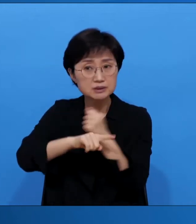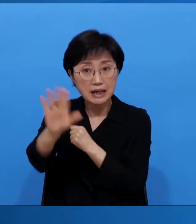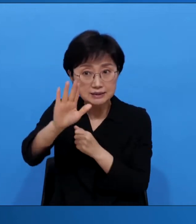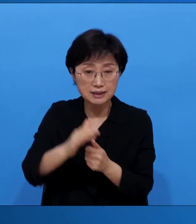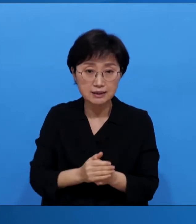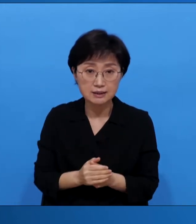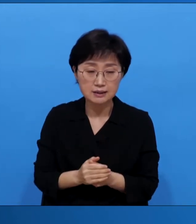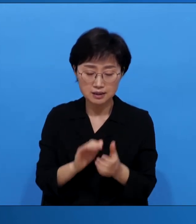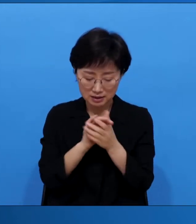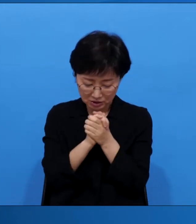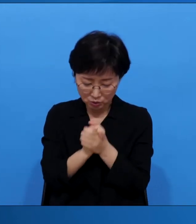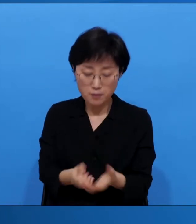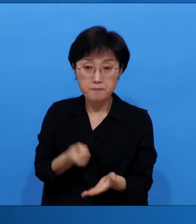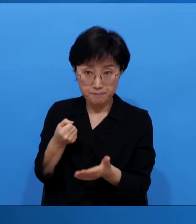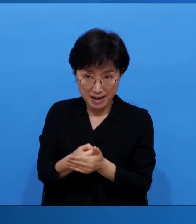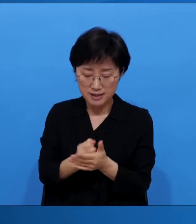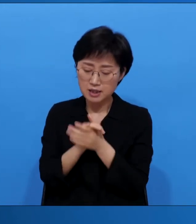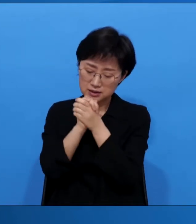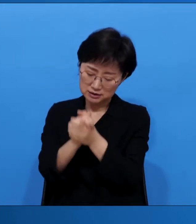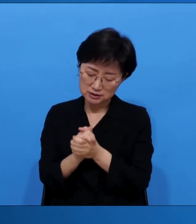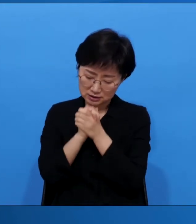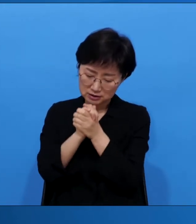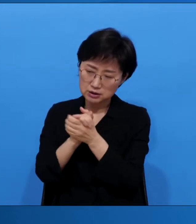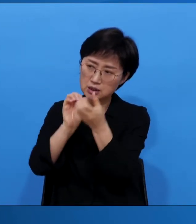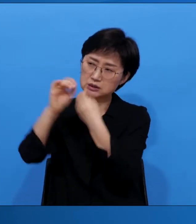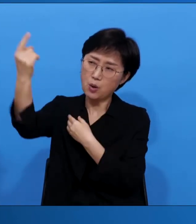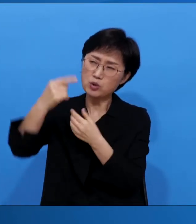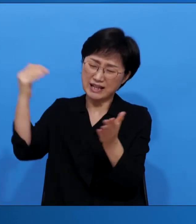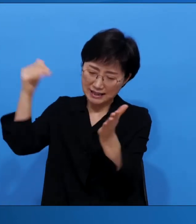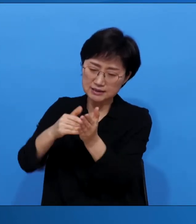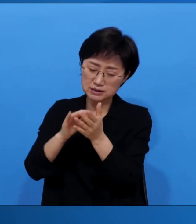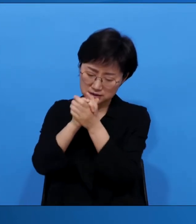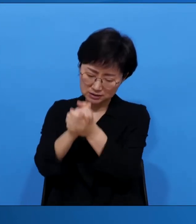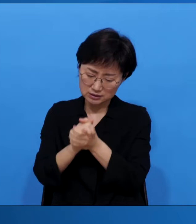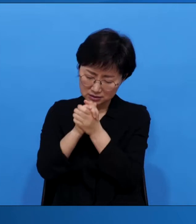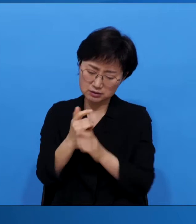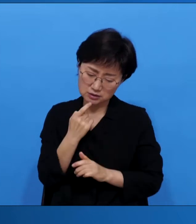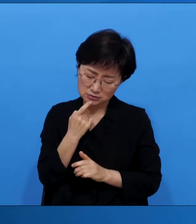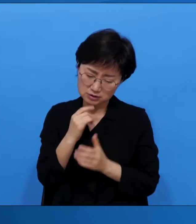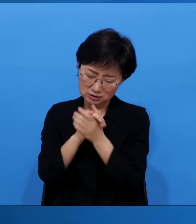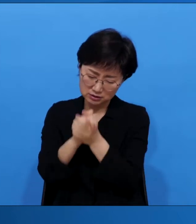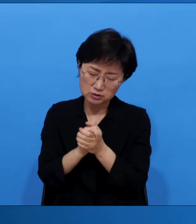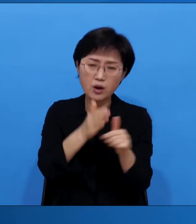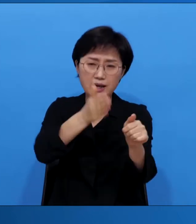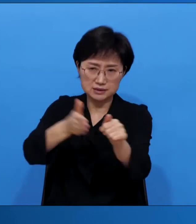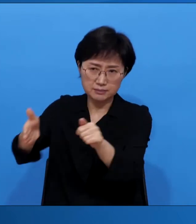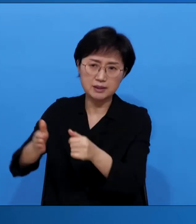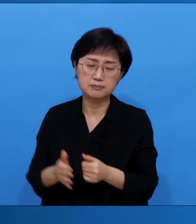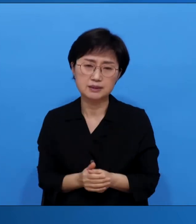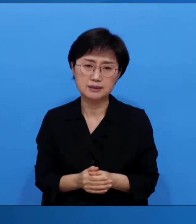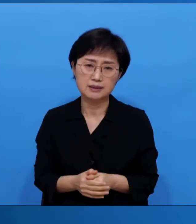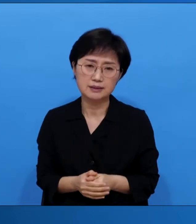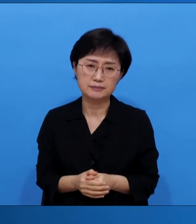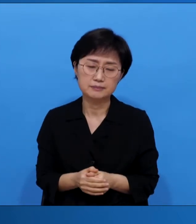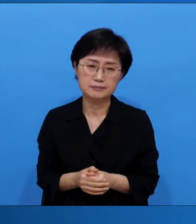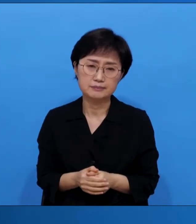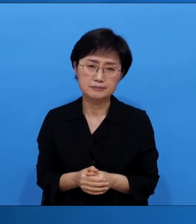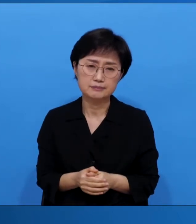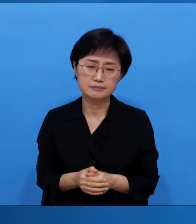say don't give up, I'm not telling you to resist until the very end. I'm saying continue and wait until God's work takes place upon you.